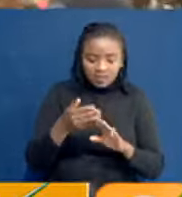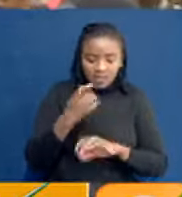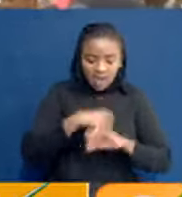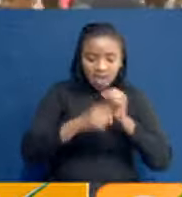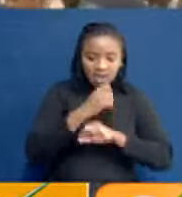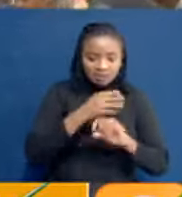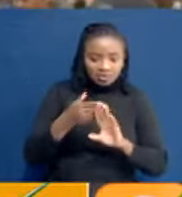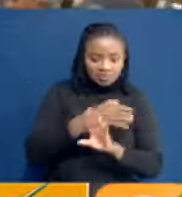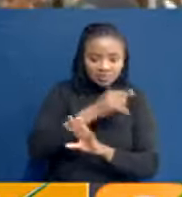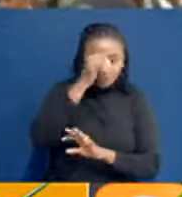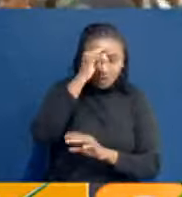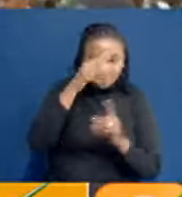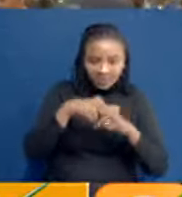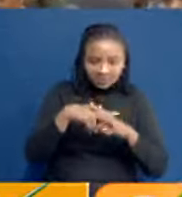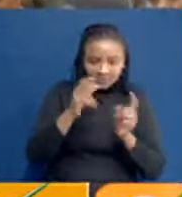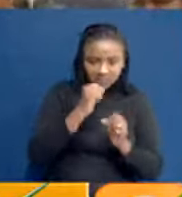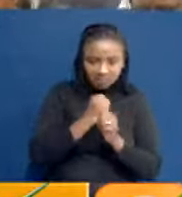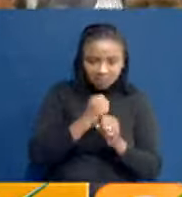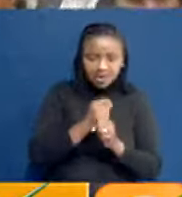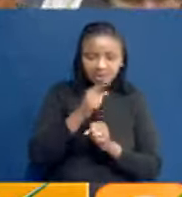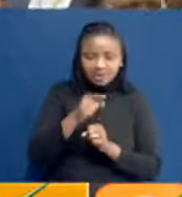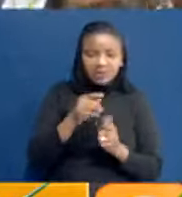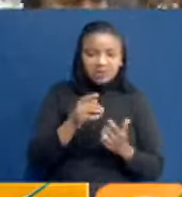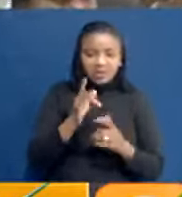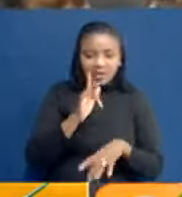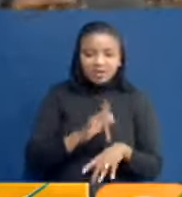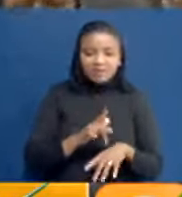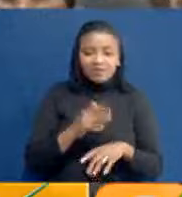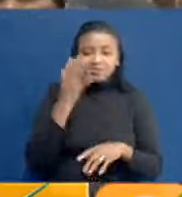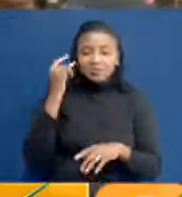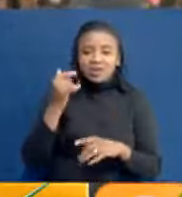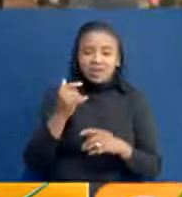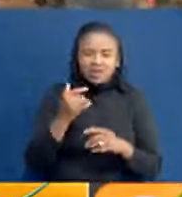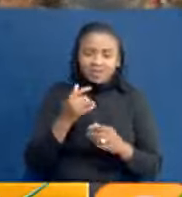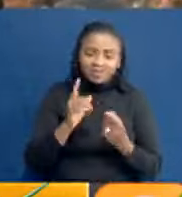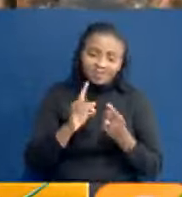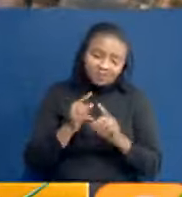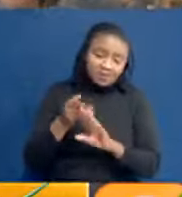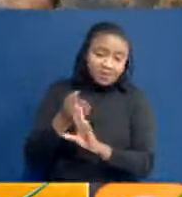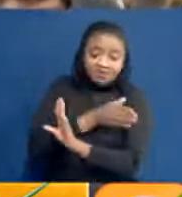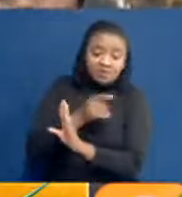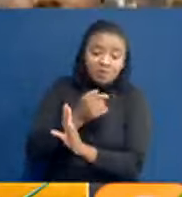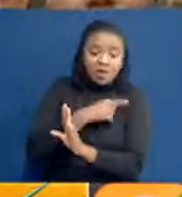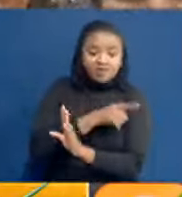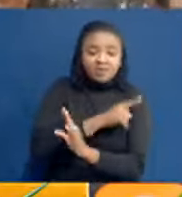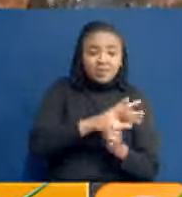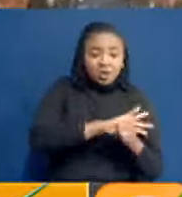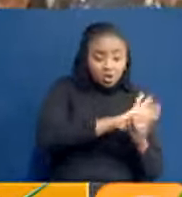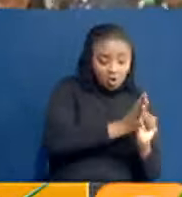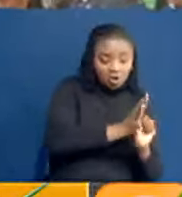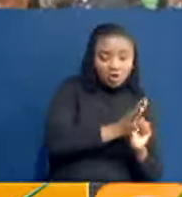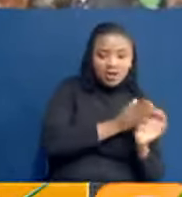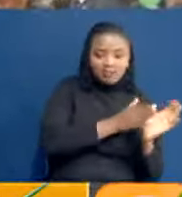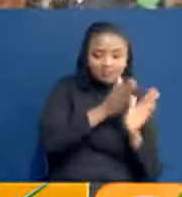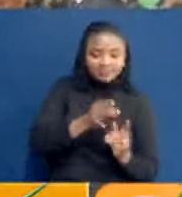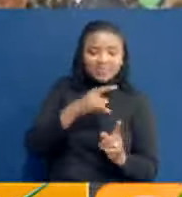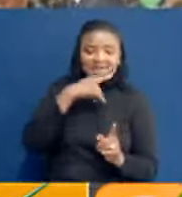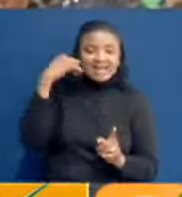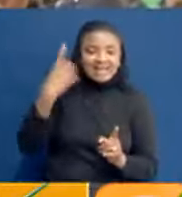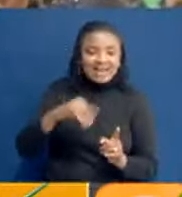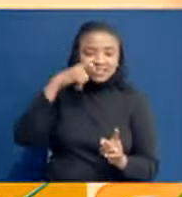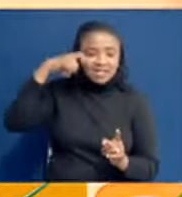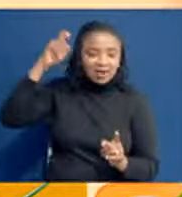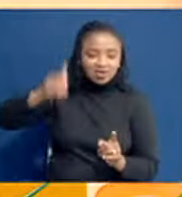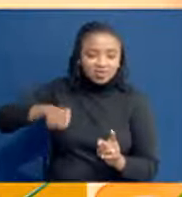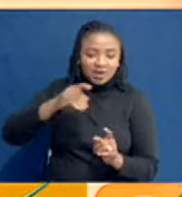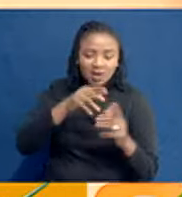into place. So you have a spillover of COVID, then you have a spillover of the Ukraine-Russian